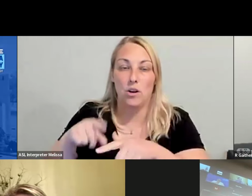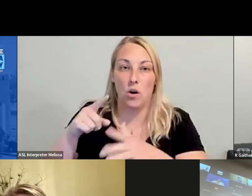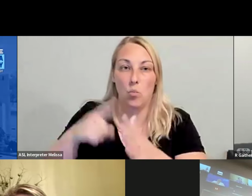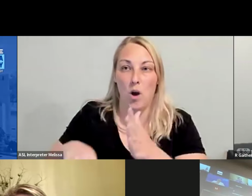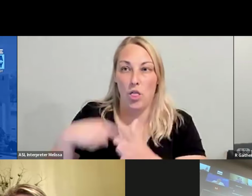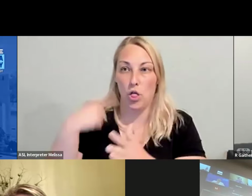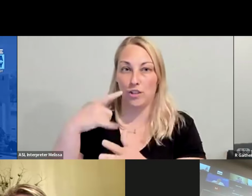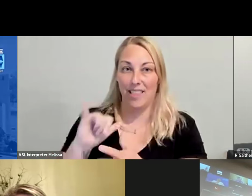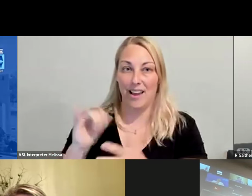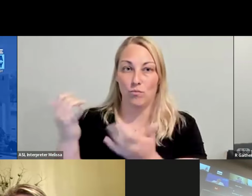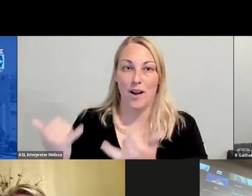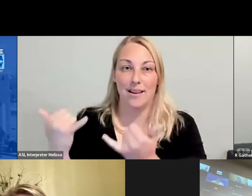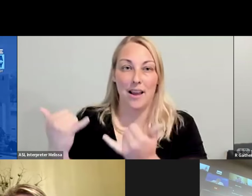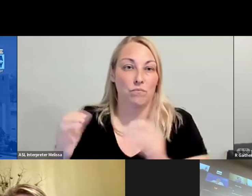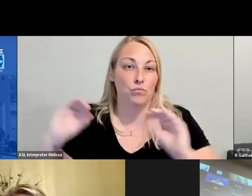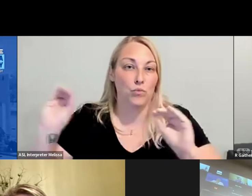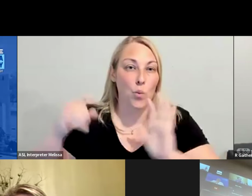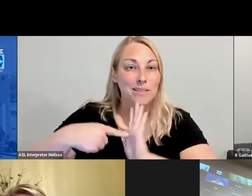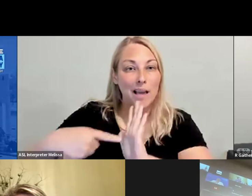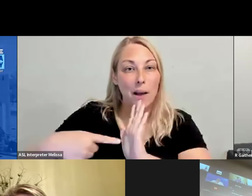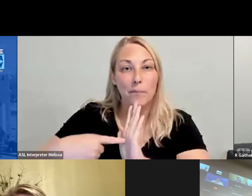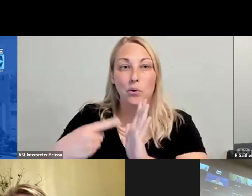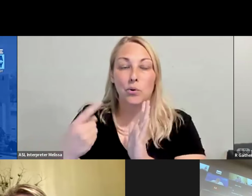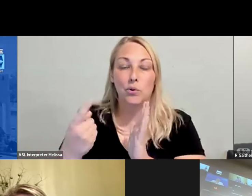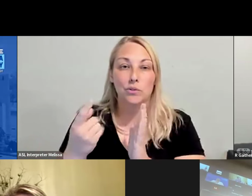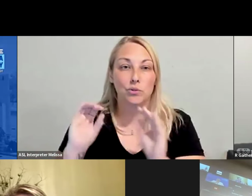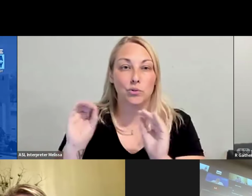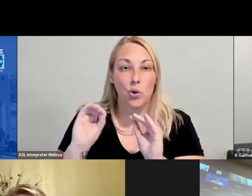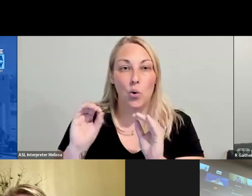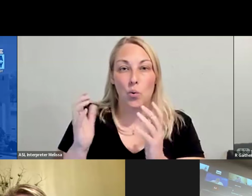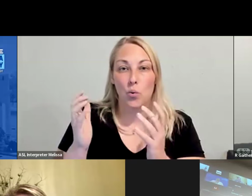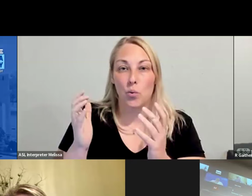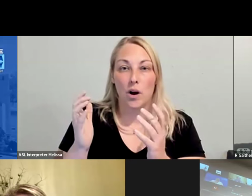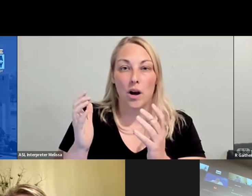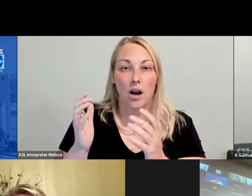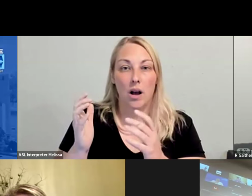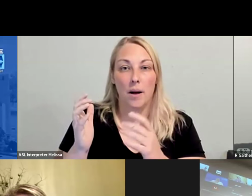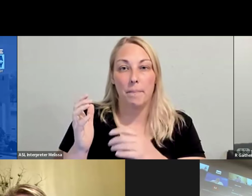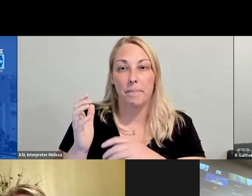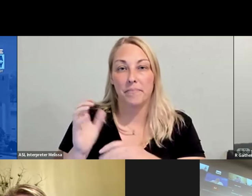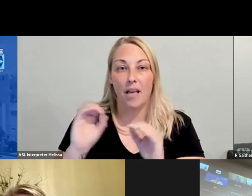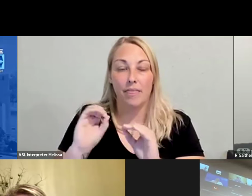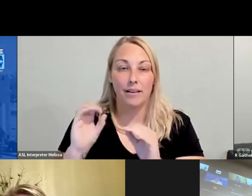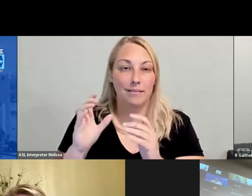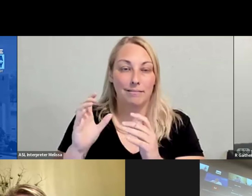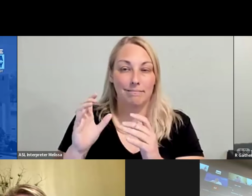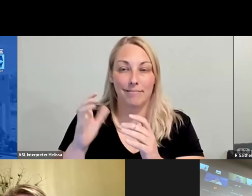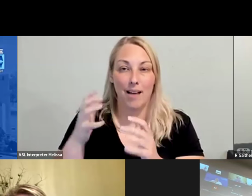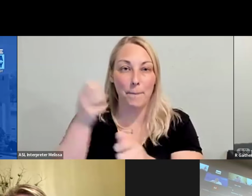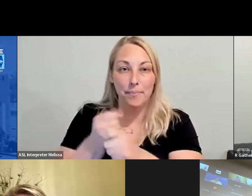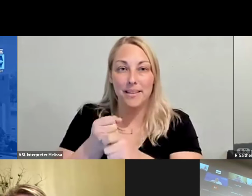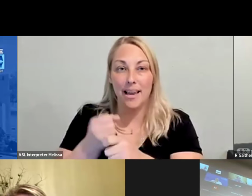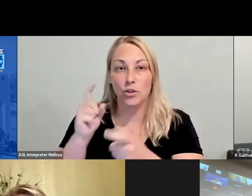We have no examples of you sharing that you're going to be working on the alley, doing any updates to the alley, like some of the